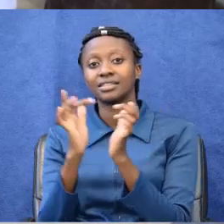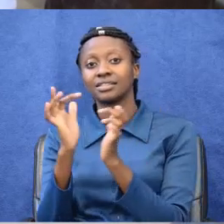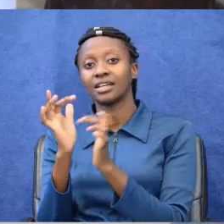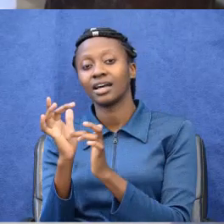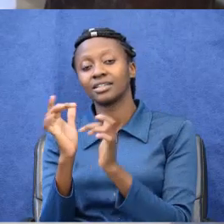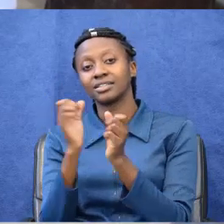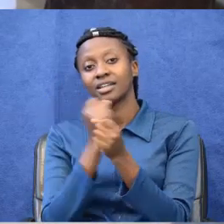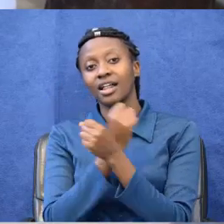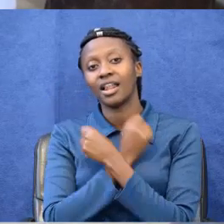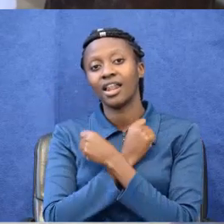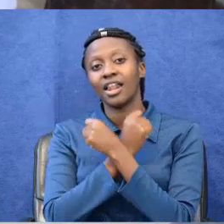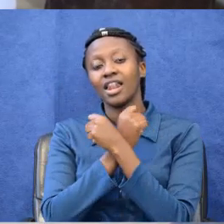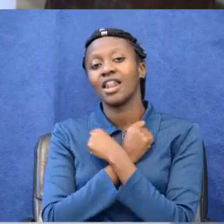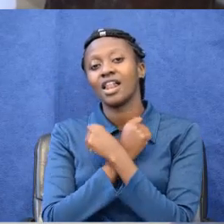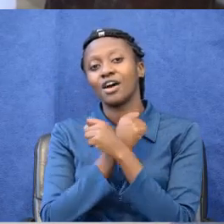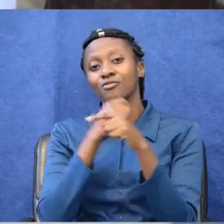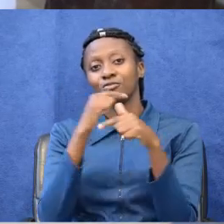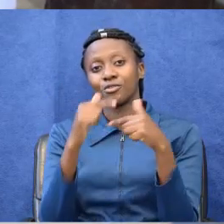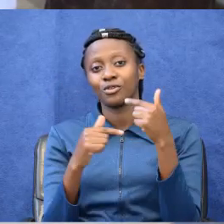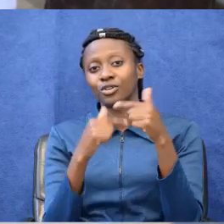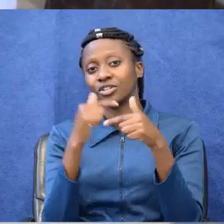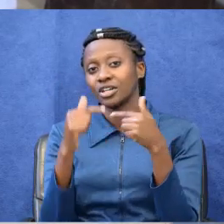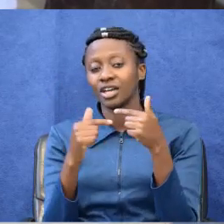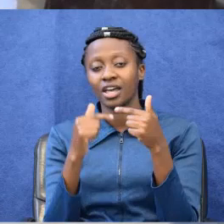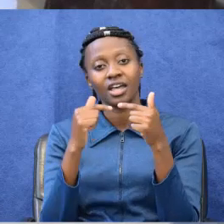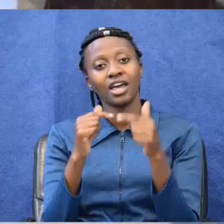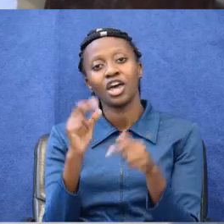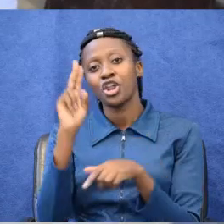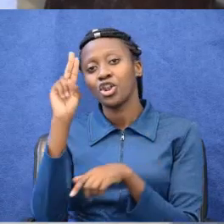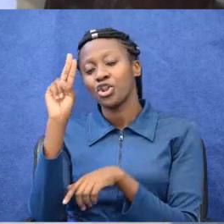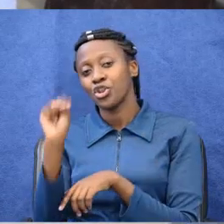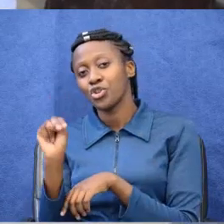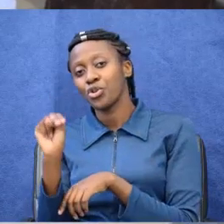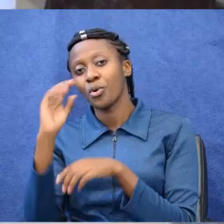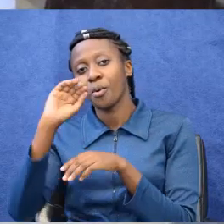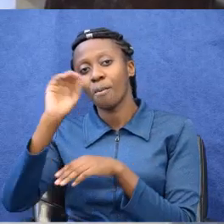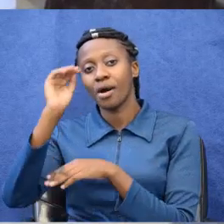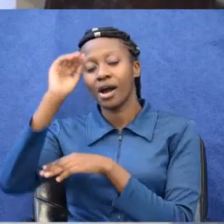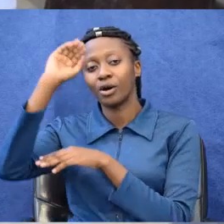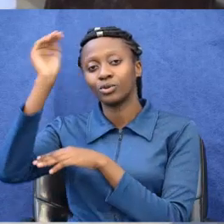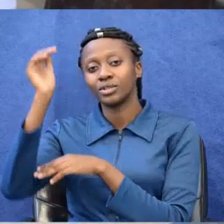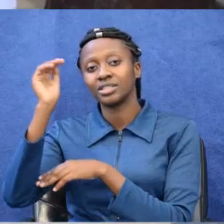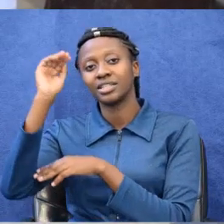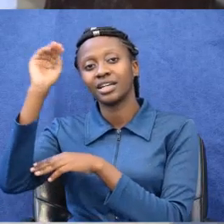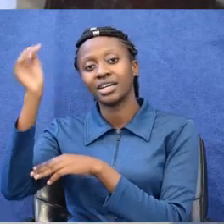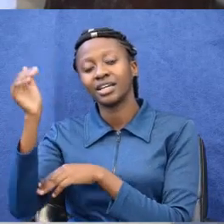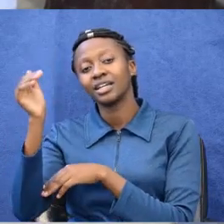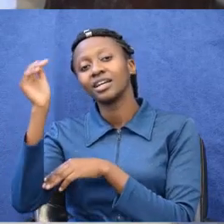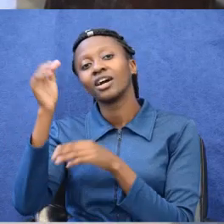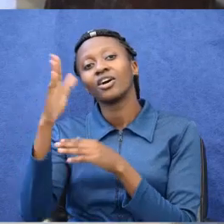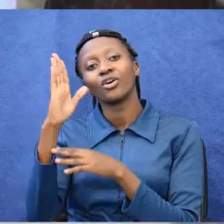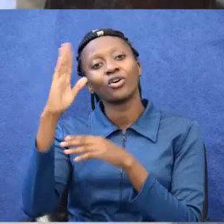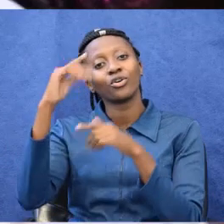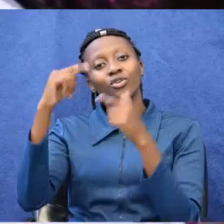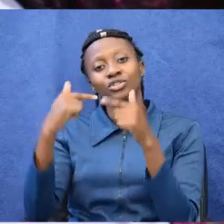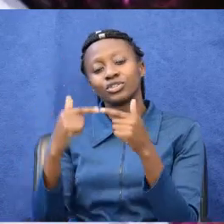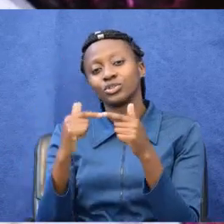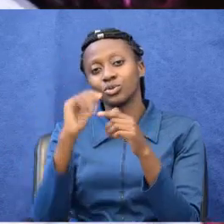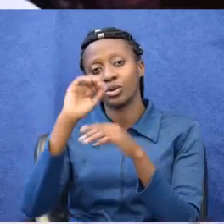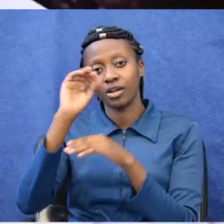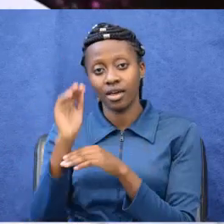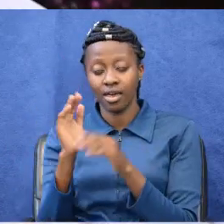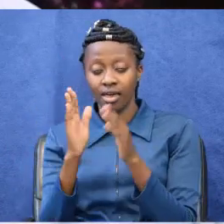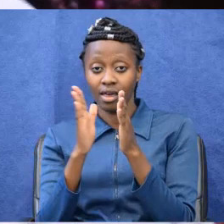love divine. There is no mountain we cannot climb. There is